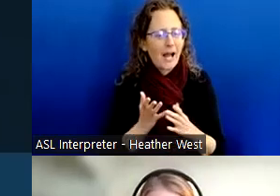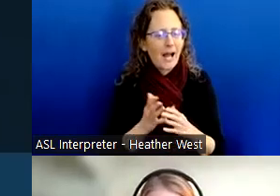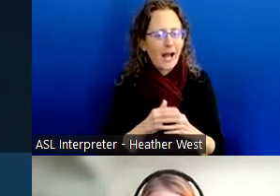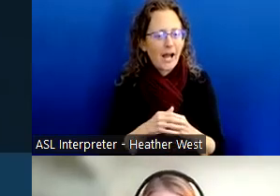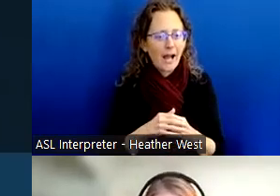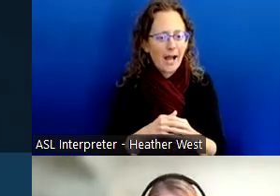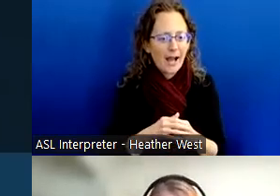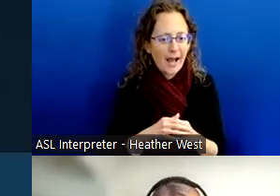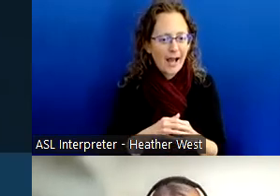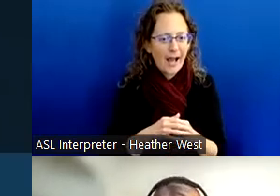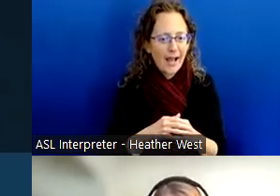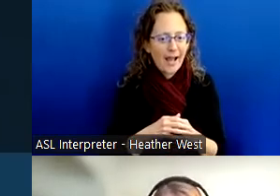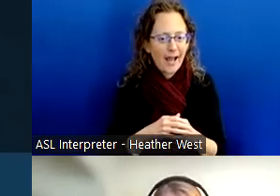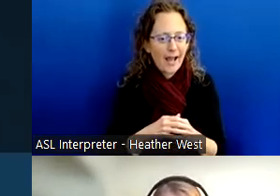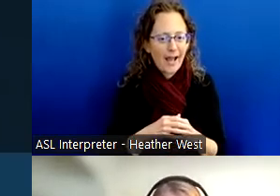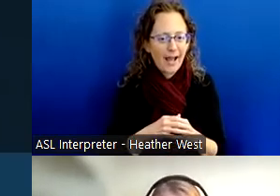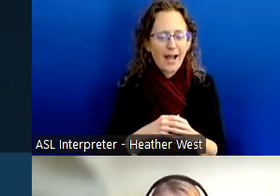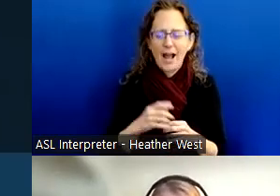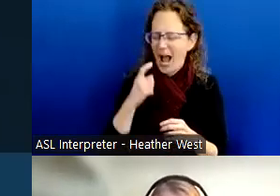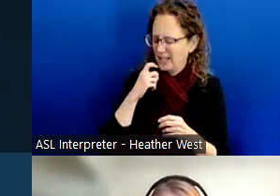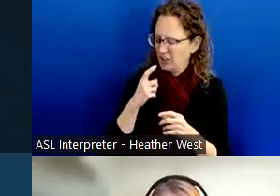just did the math.